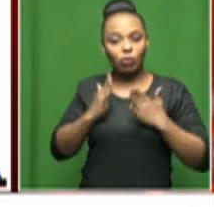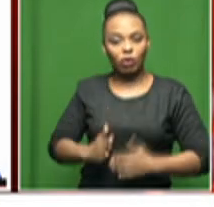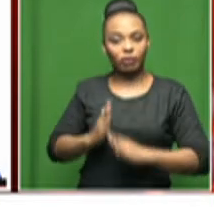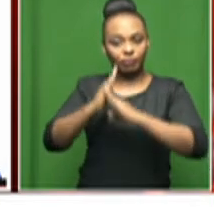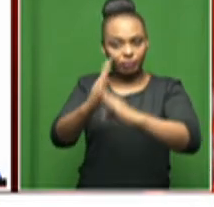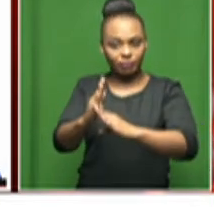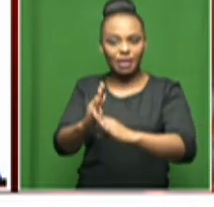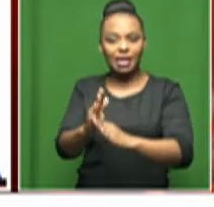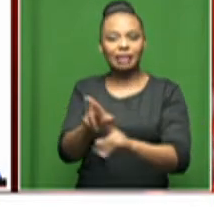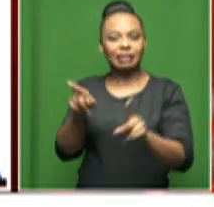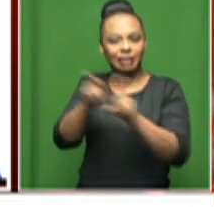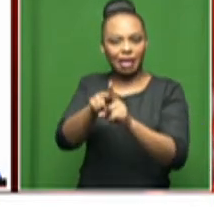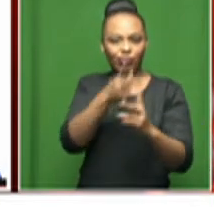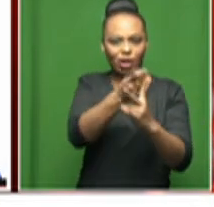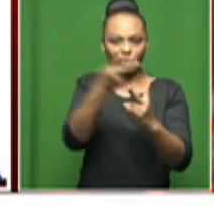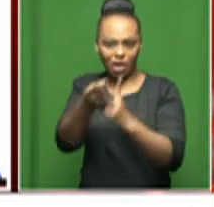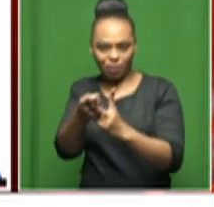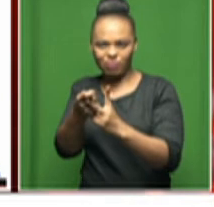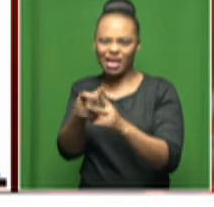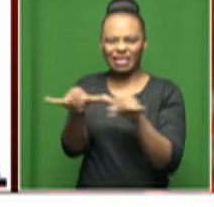similar between these two vaccines.